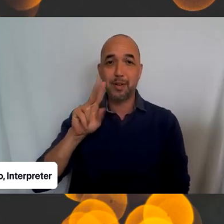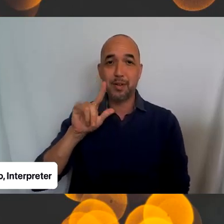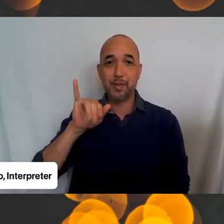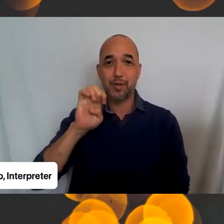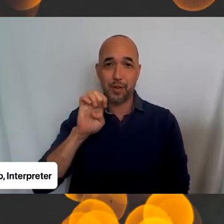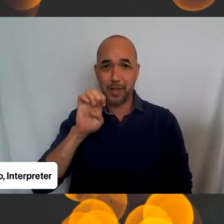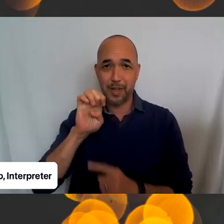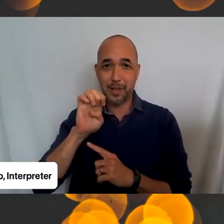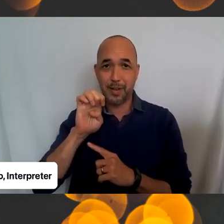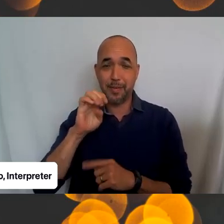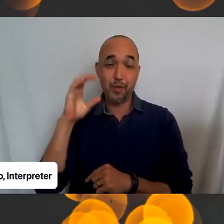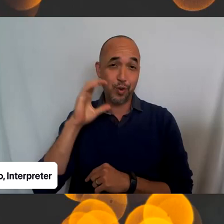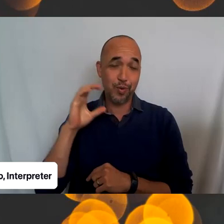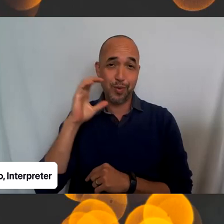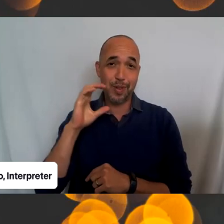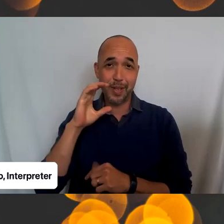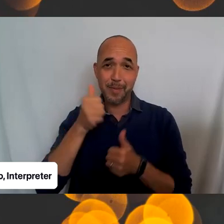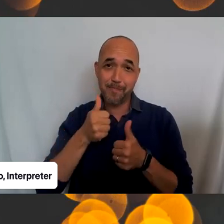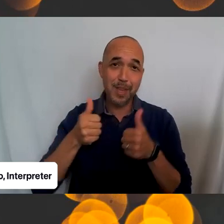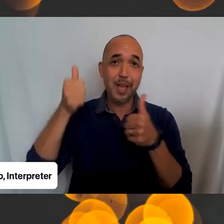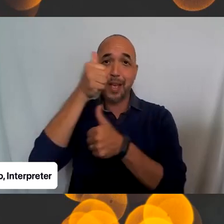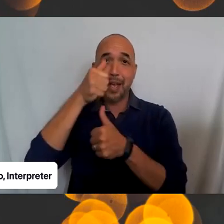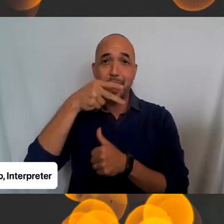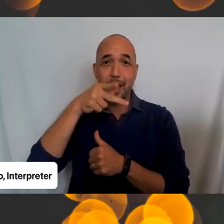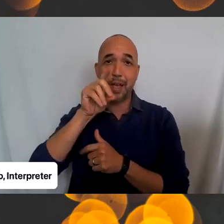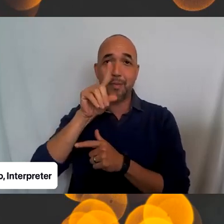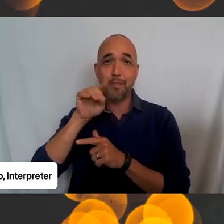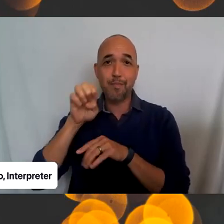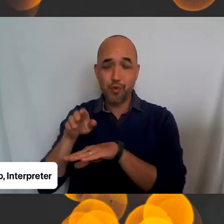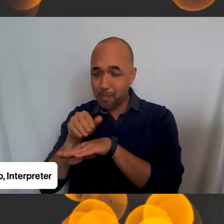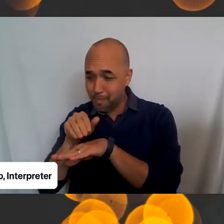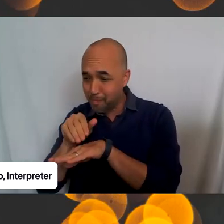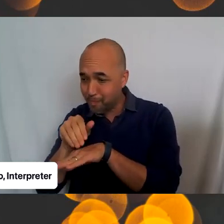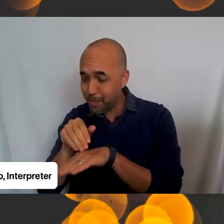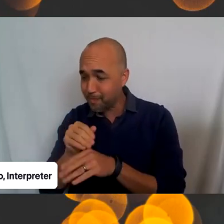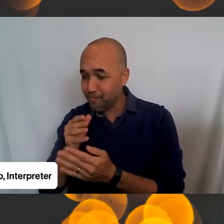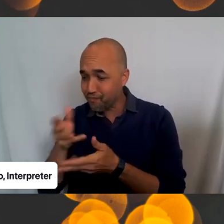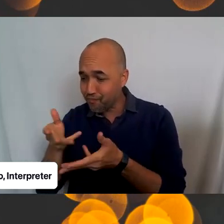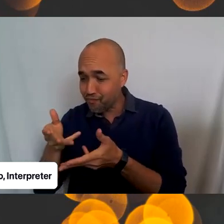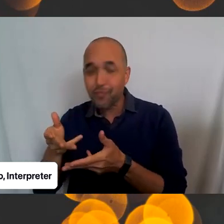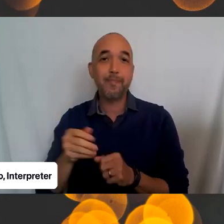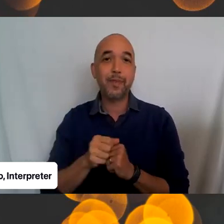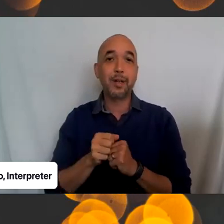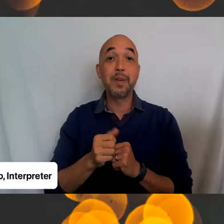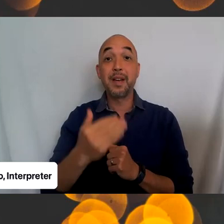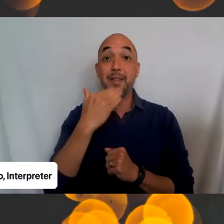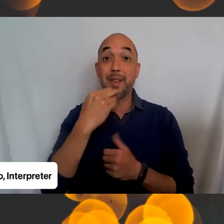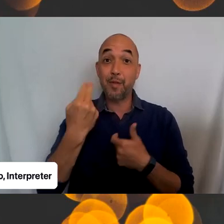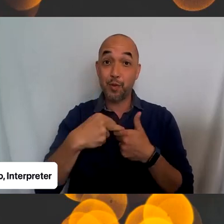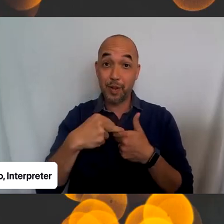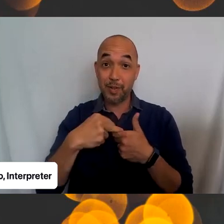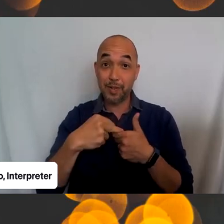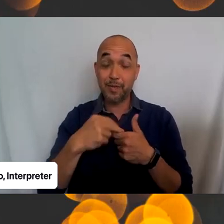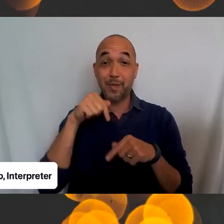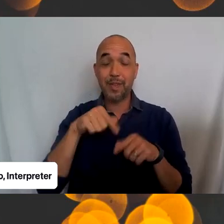whisperer and bacon maker here at Momentus. Thank you for joining us for this Momentus event with Jen Padalecki and Breanne